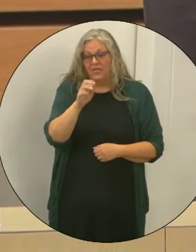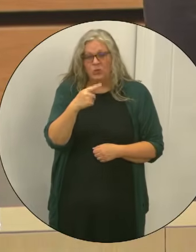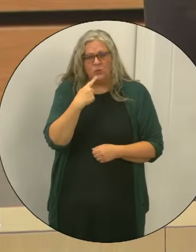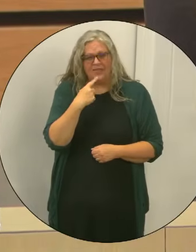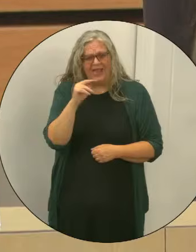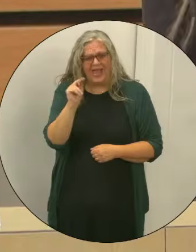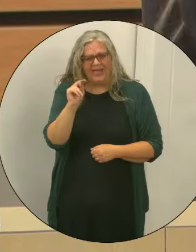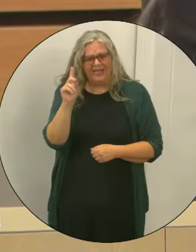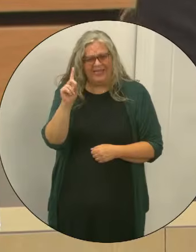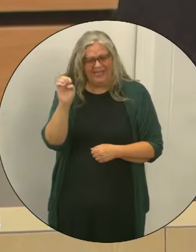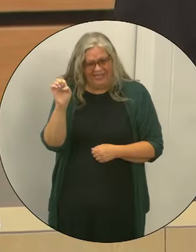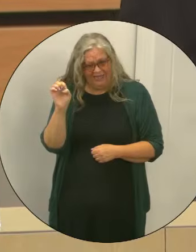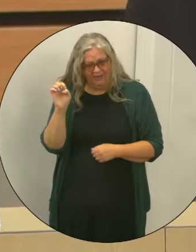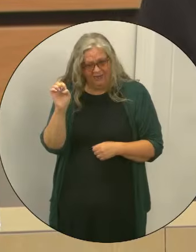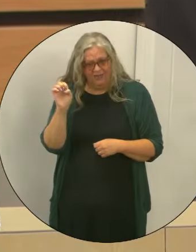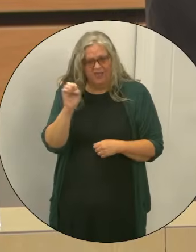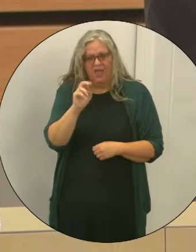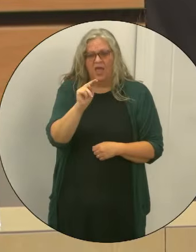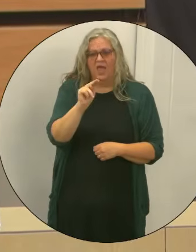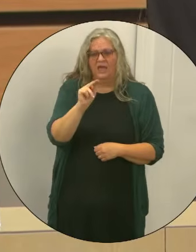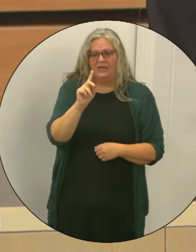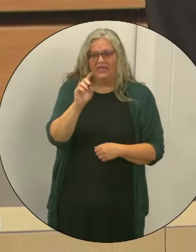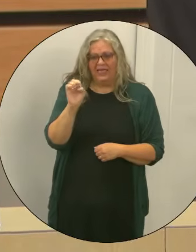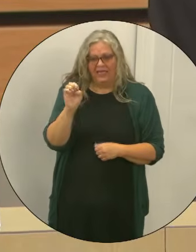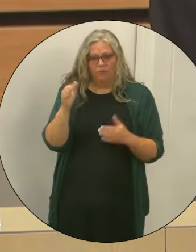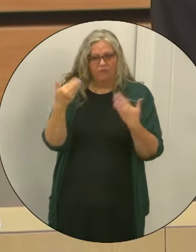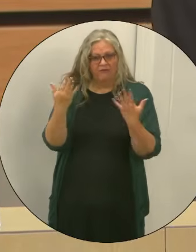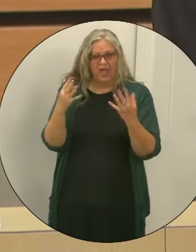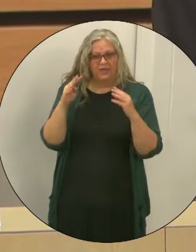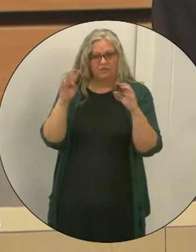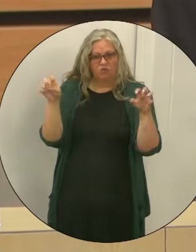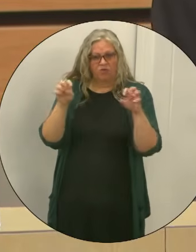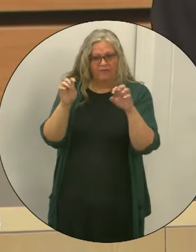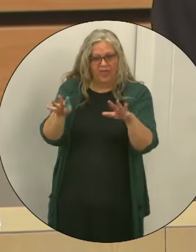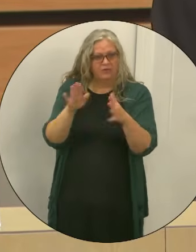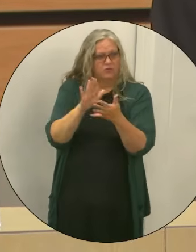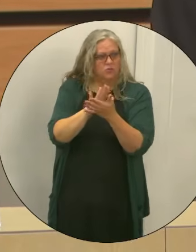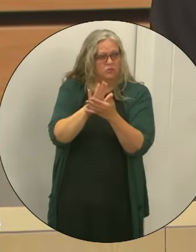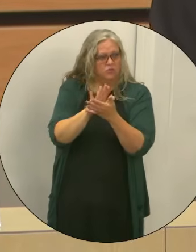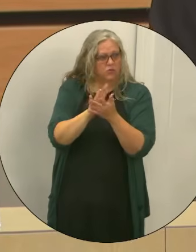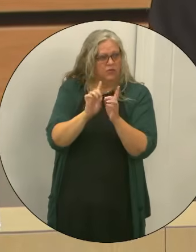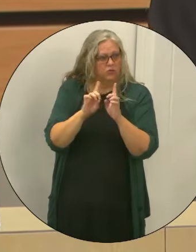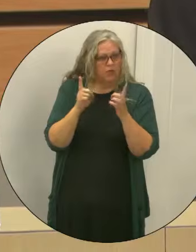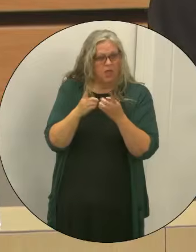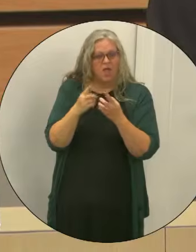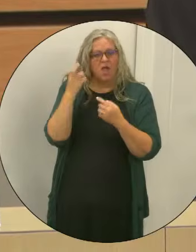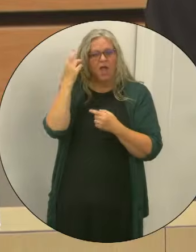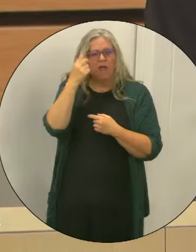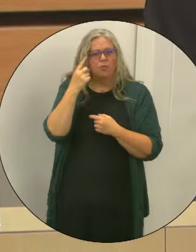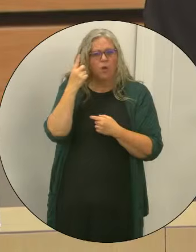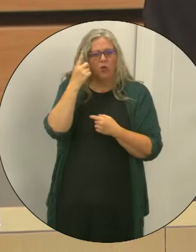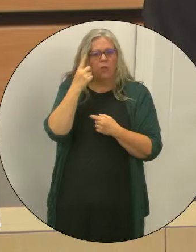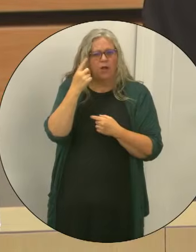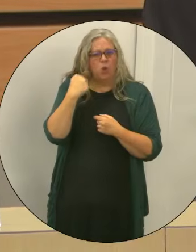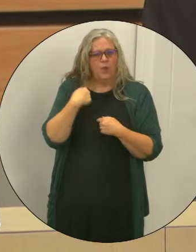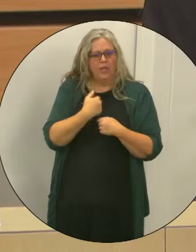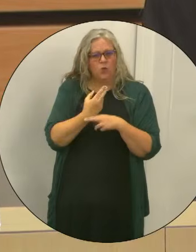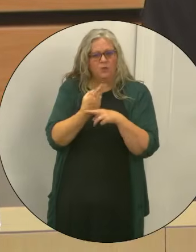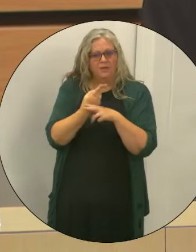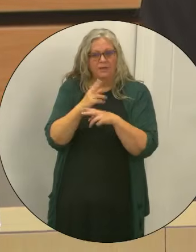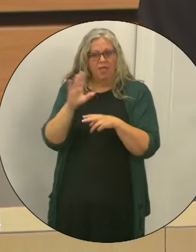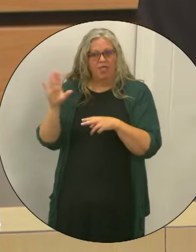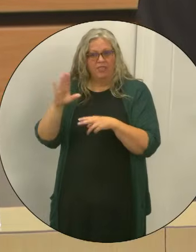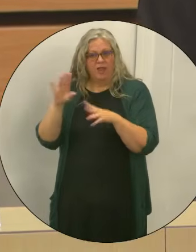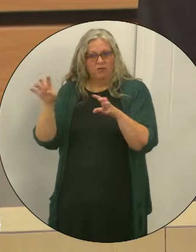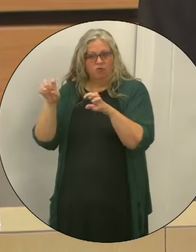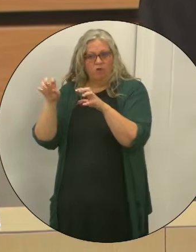NDE. NDE provides surveys to districts. And I'm wondering, are we using their survey too, or is